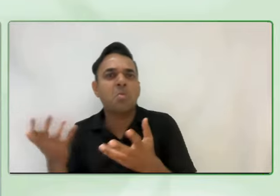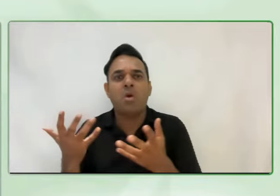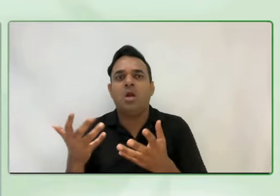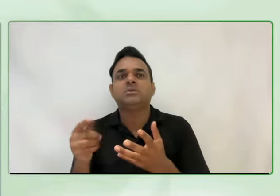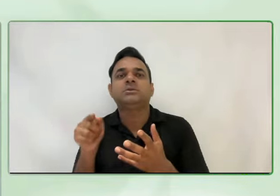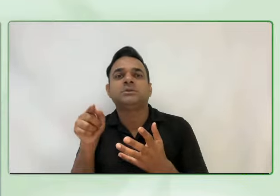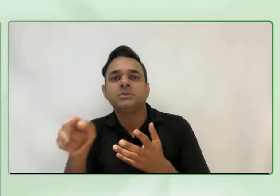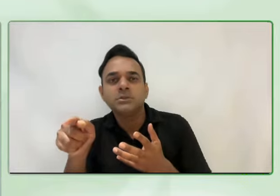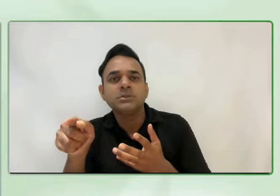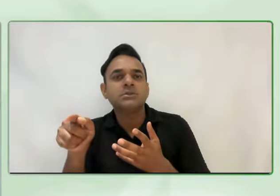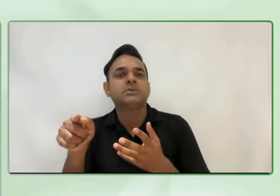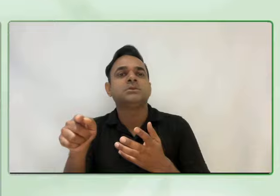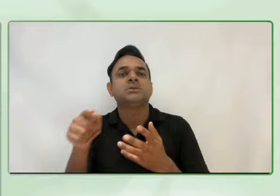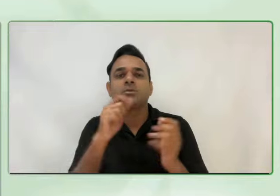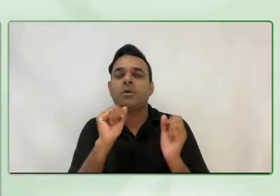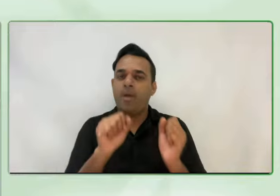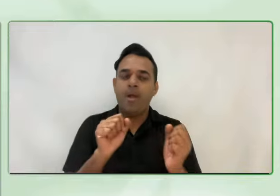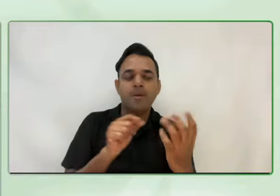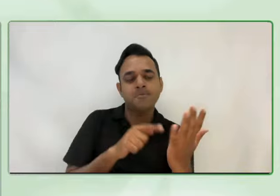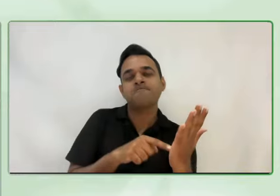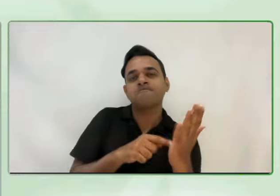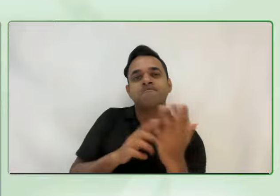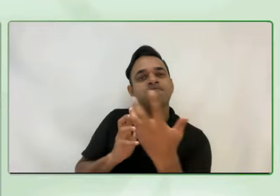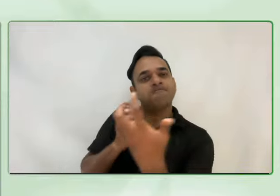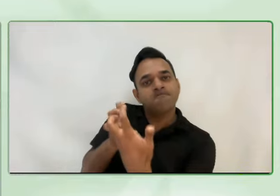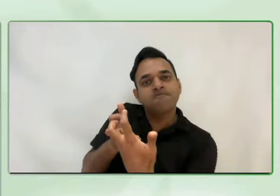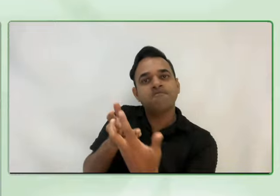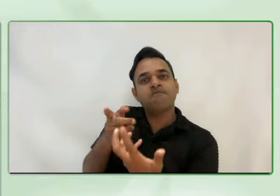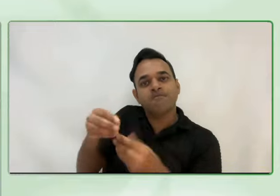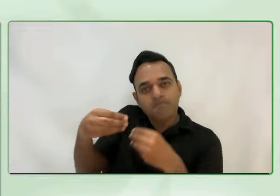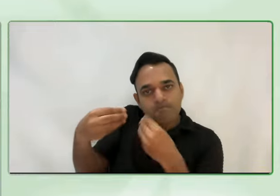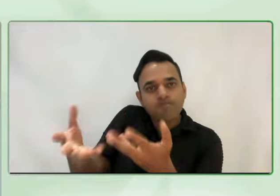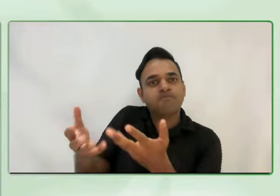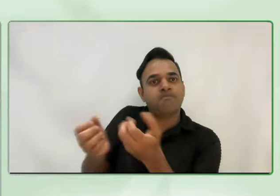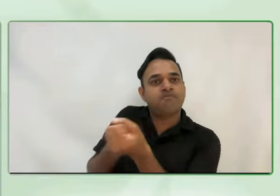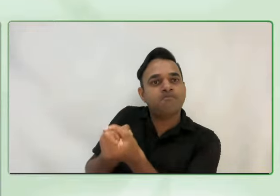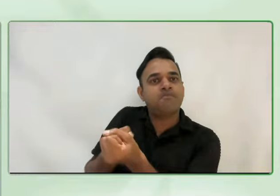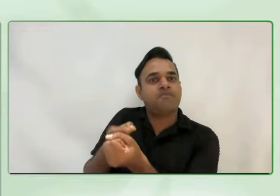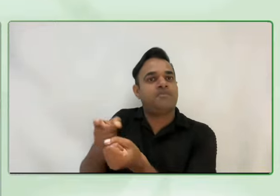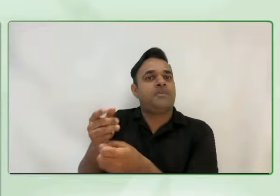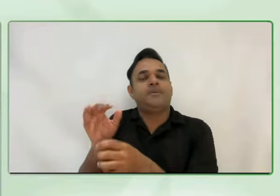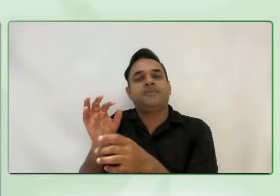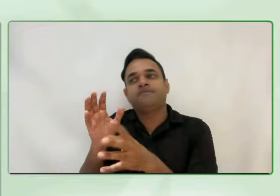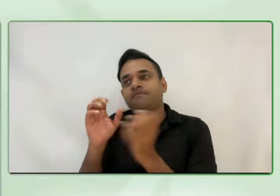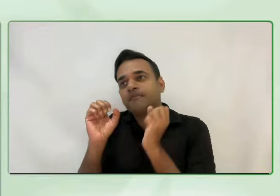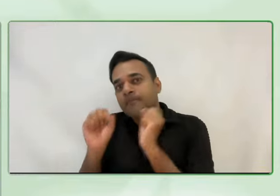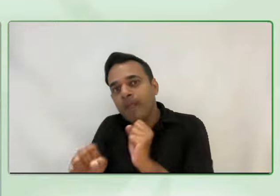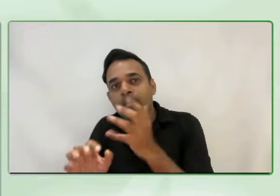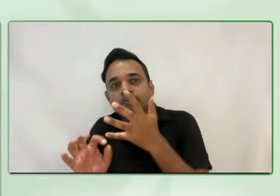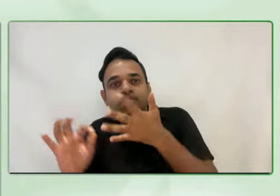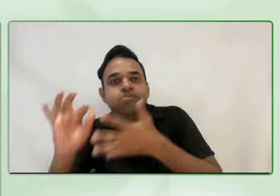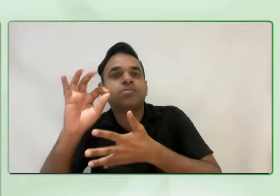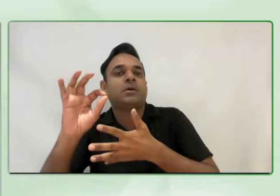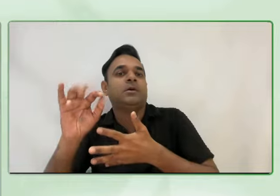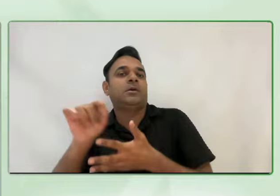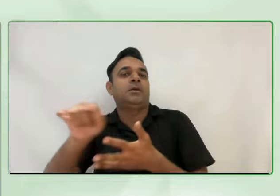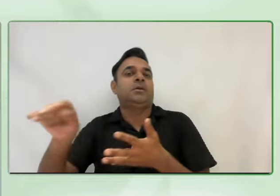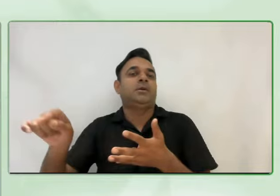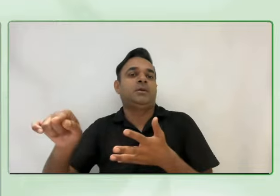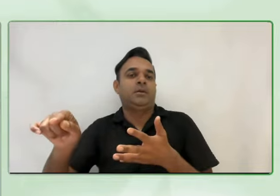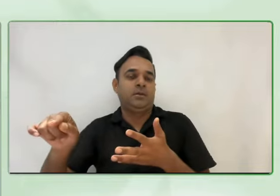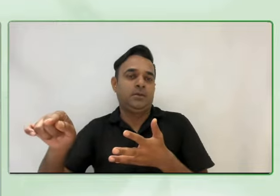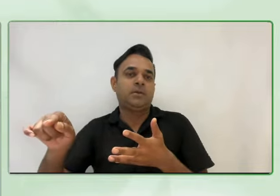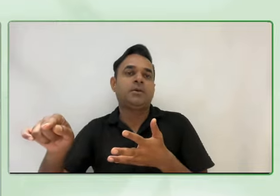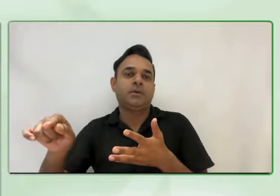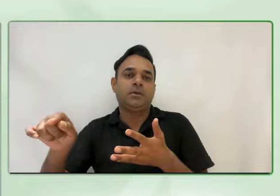big ally for the capability network. We have frequent touch-ins with her, so we share where we are, and we